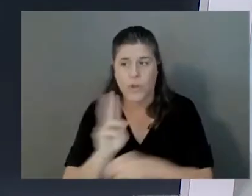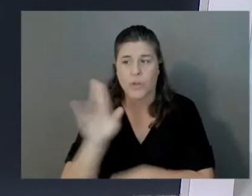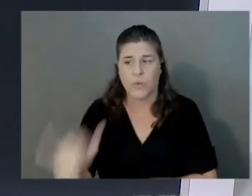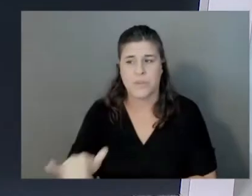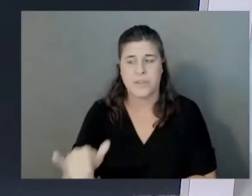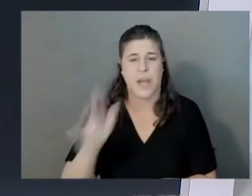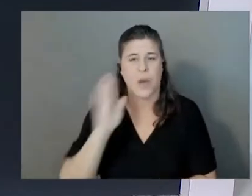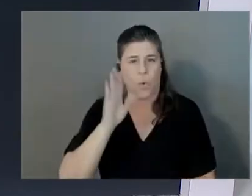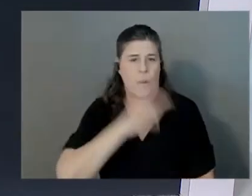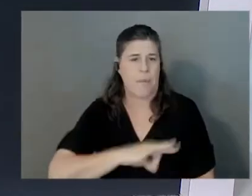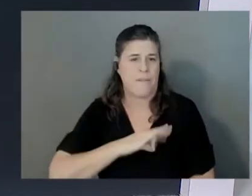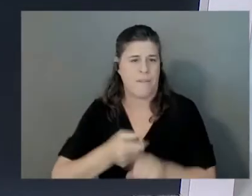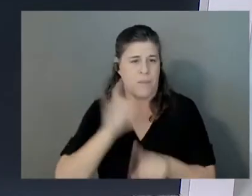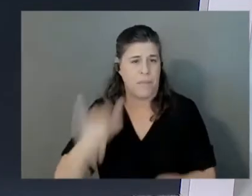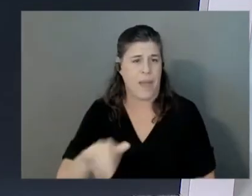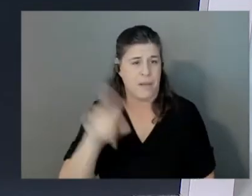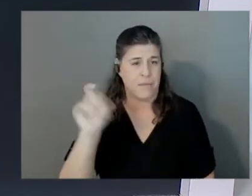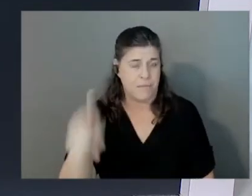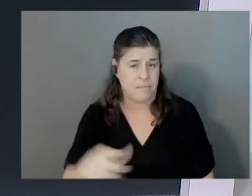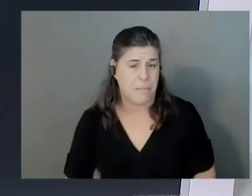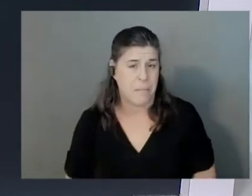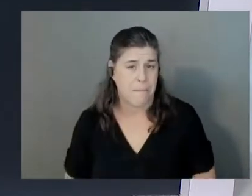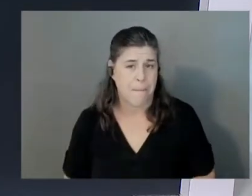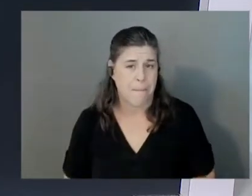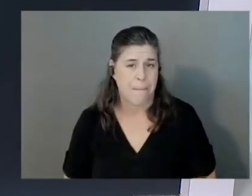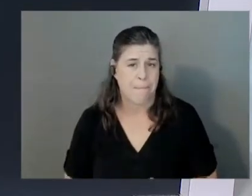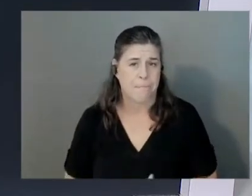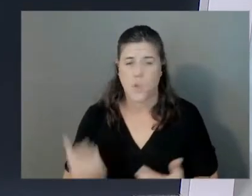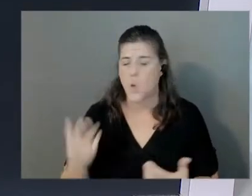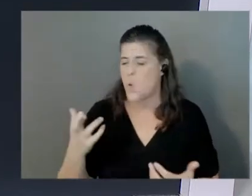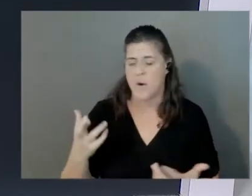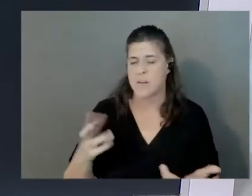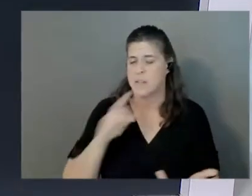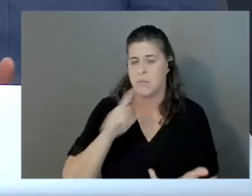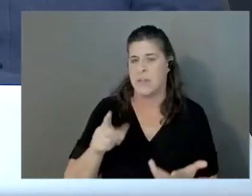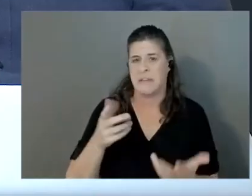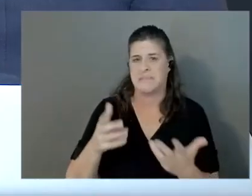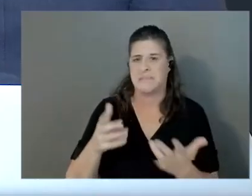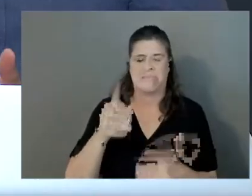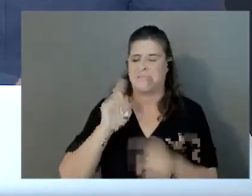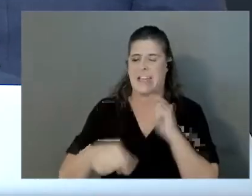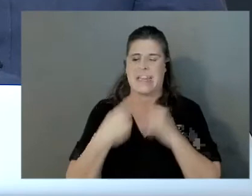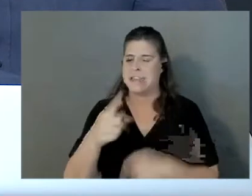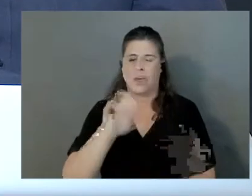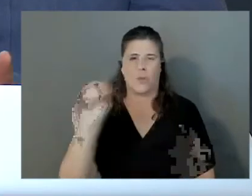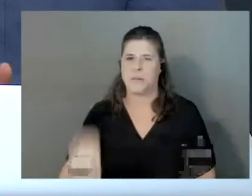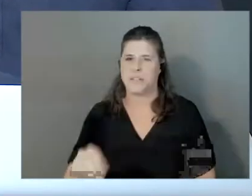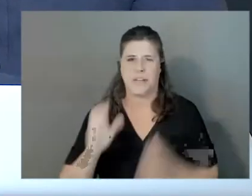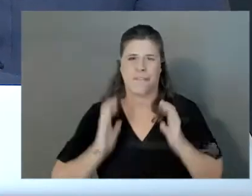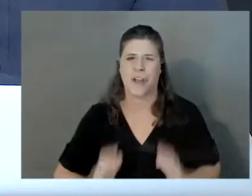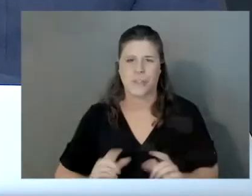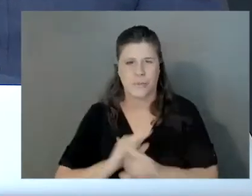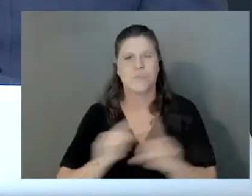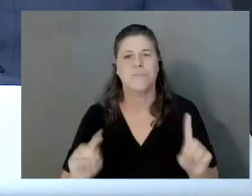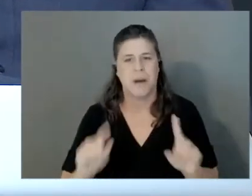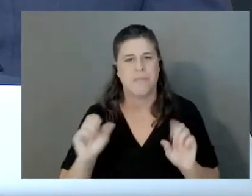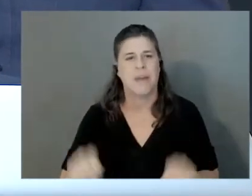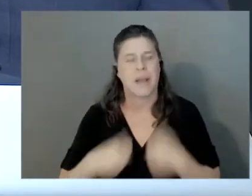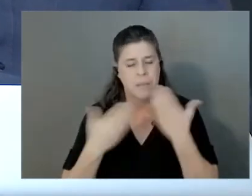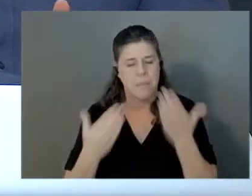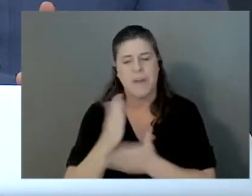it? Or is it a hard? I cannot give you a percentage of customers, but I can give you some examples